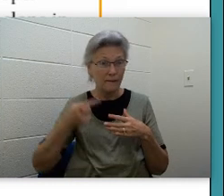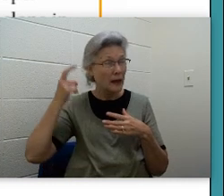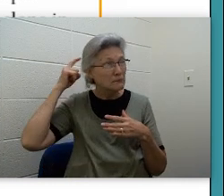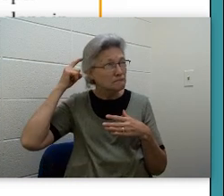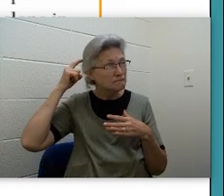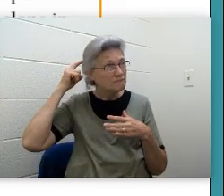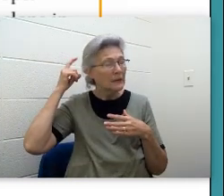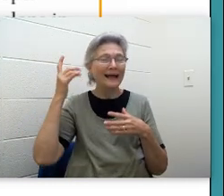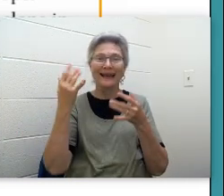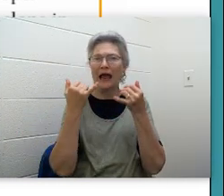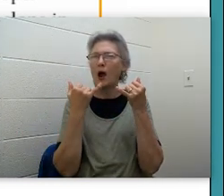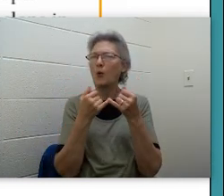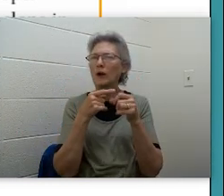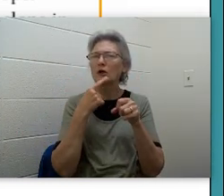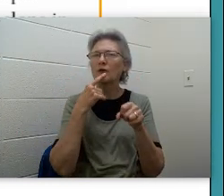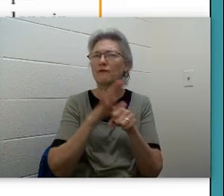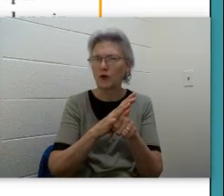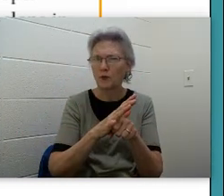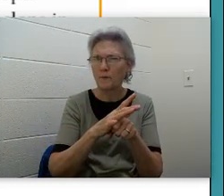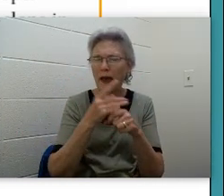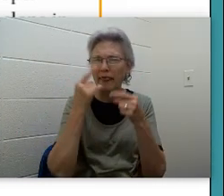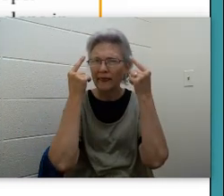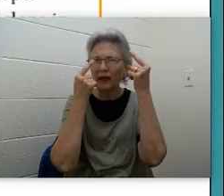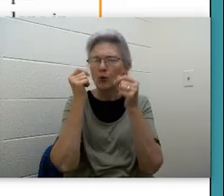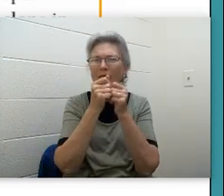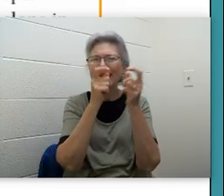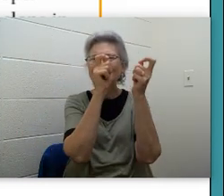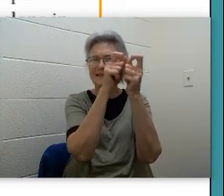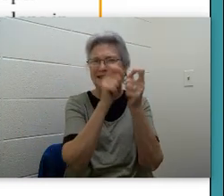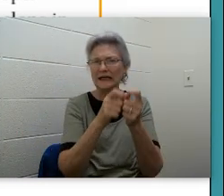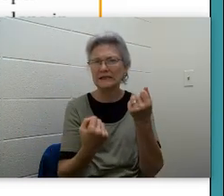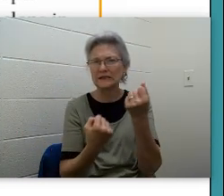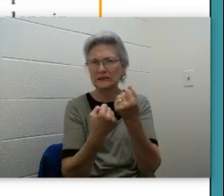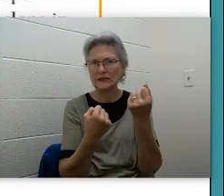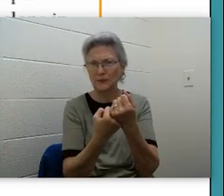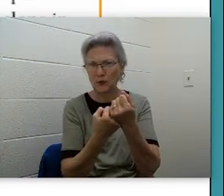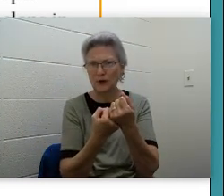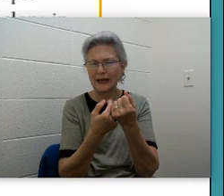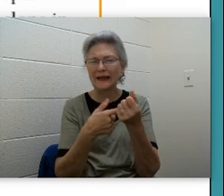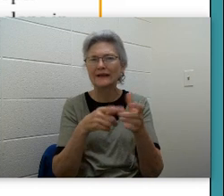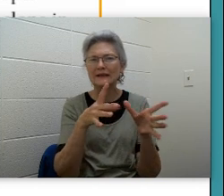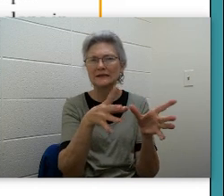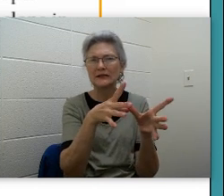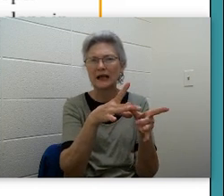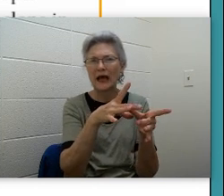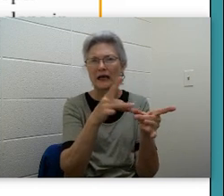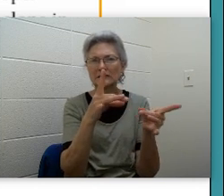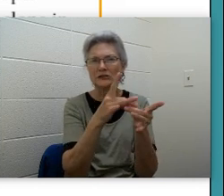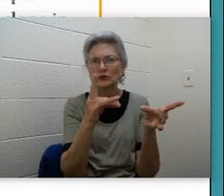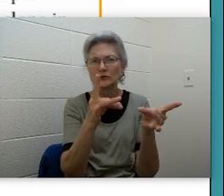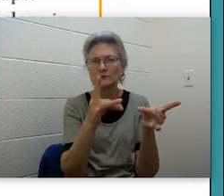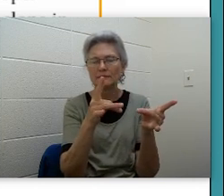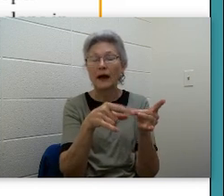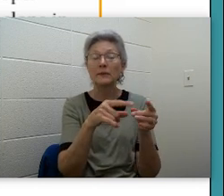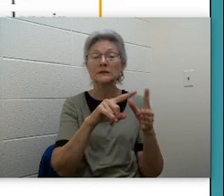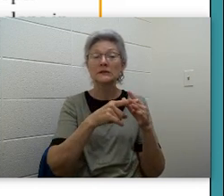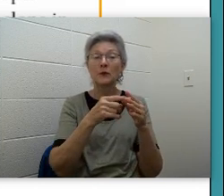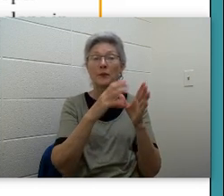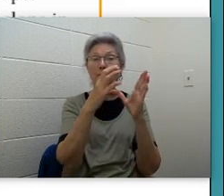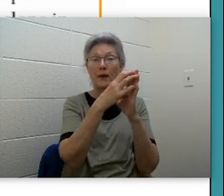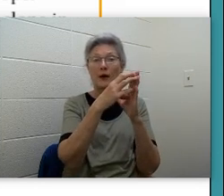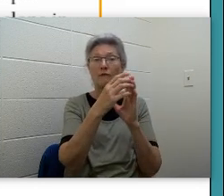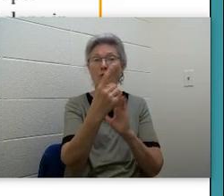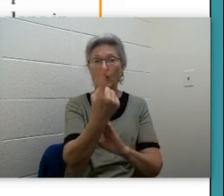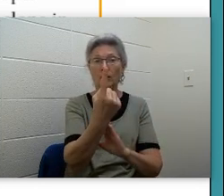now I want to kind of confirm my thinking with details that I find in my text. So I'm going to start with paragraph